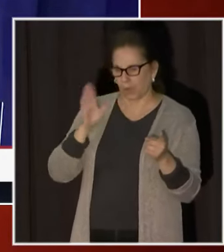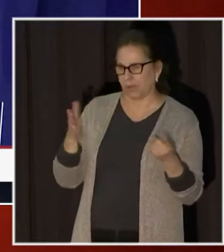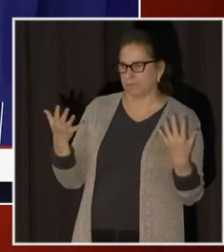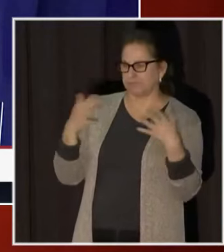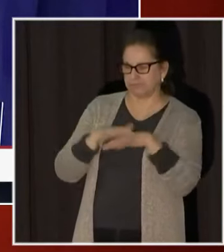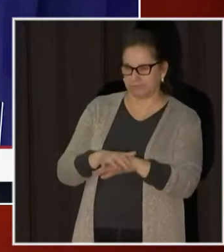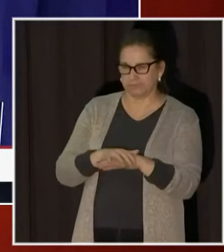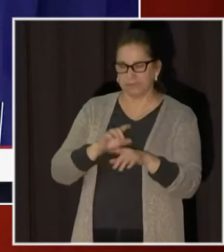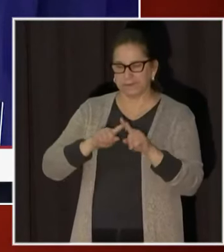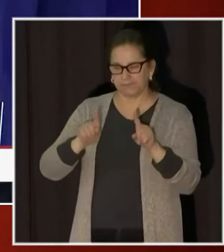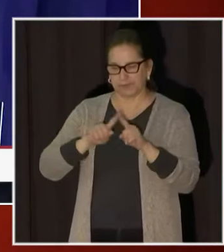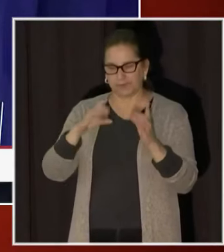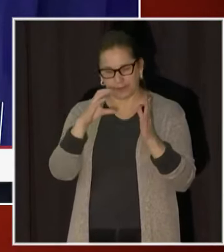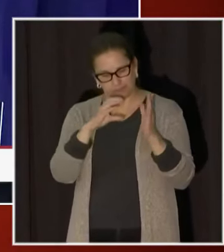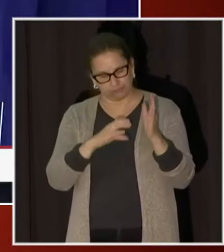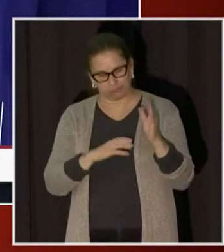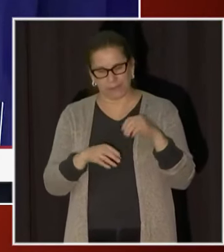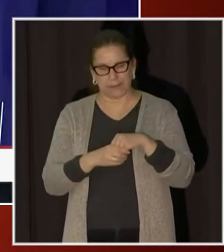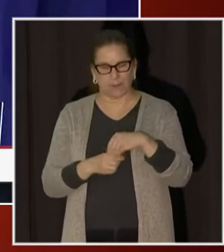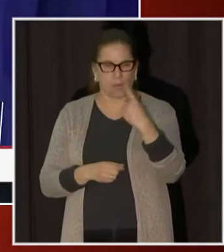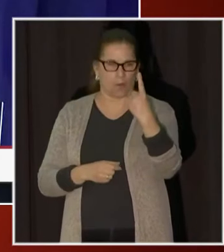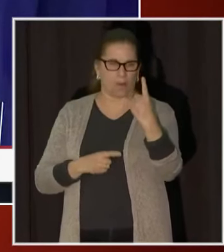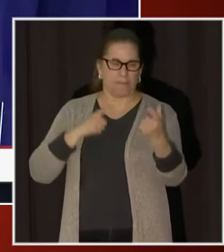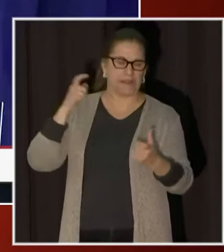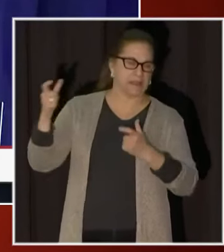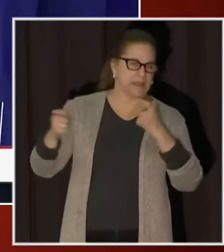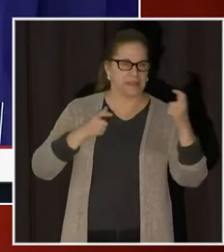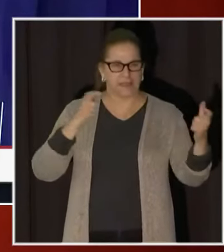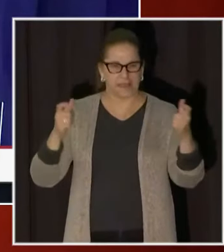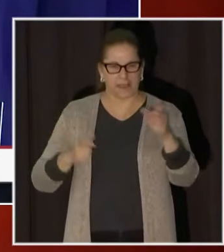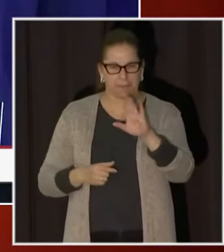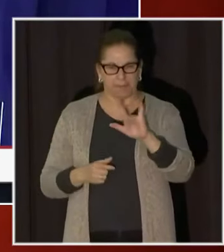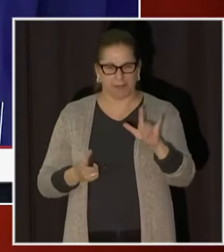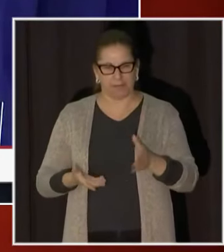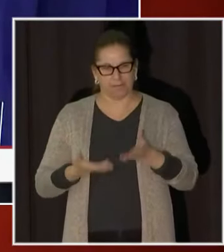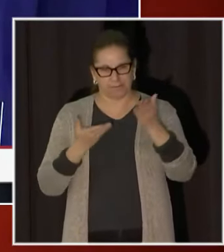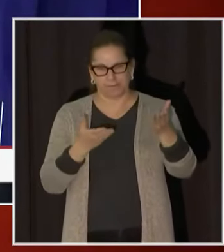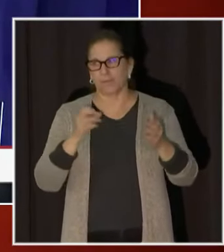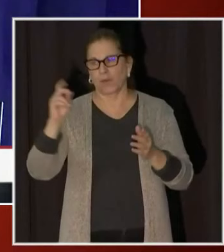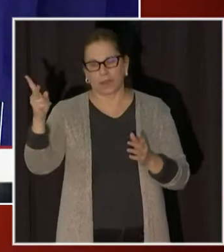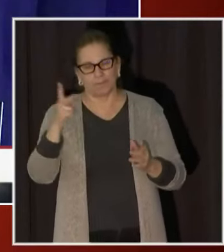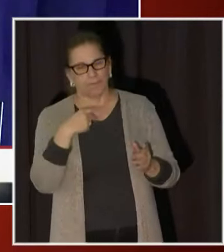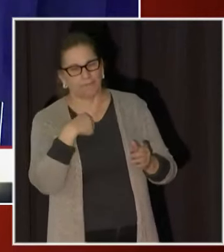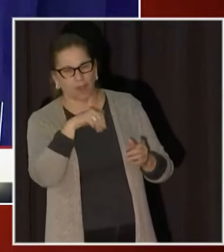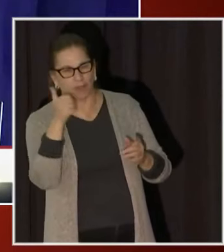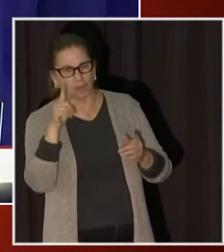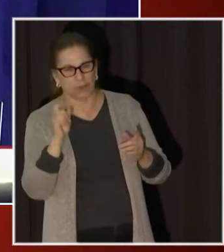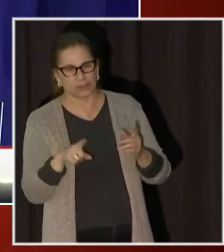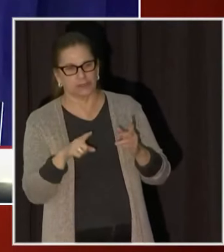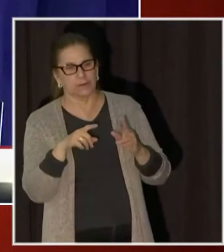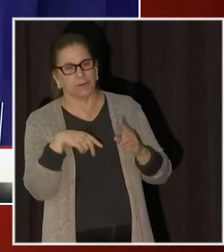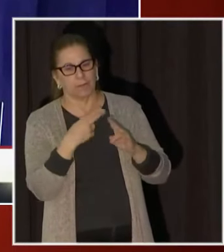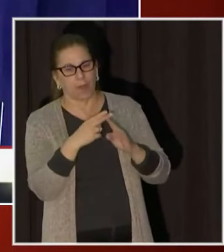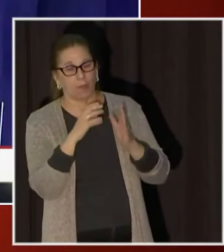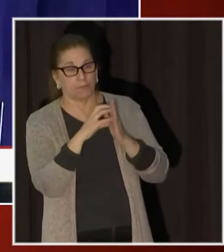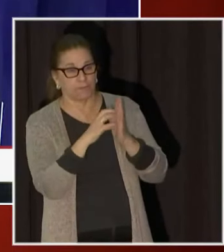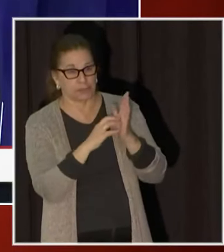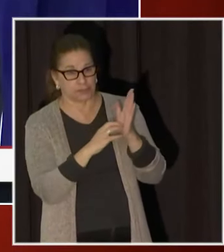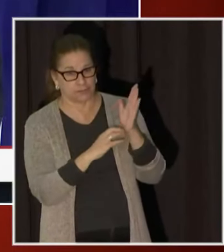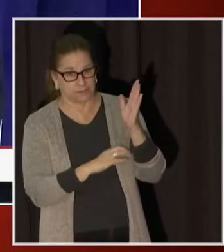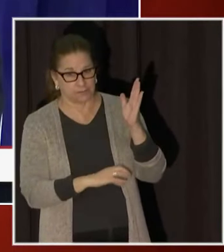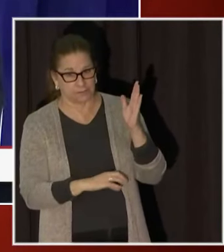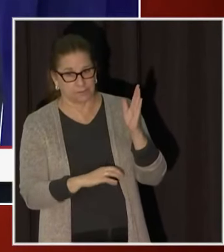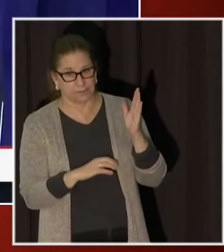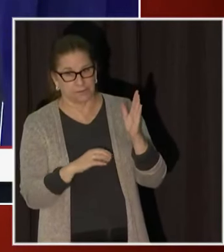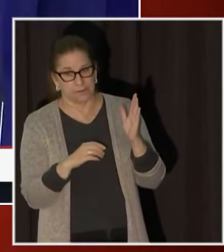separate bill. Okay. Then I have a question about provisions that were in the original Allen bill, since I haven't seen